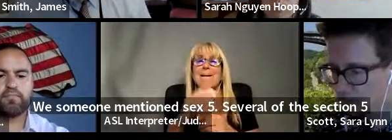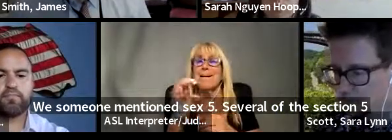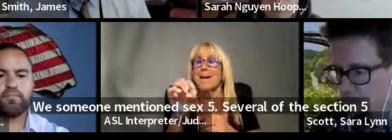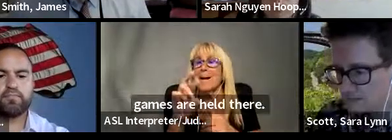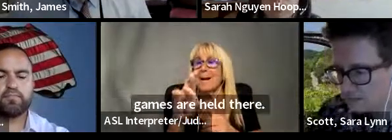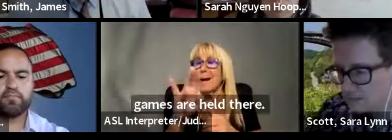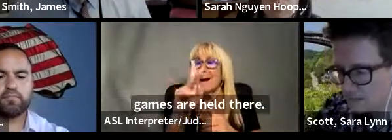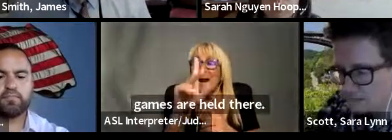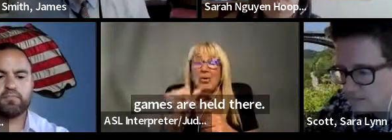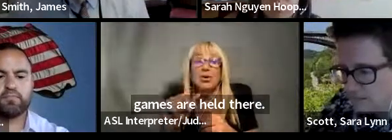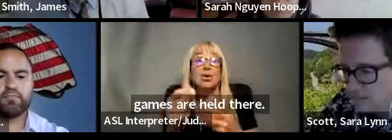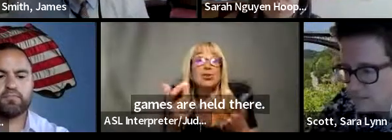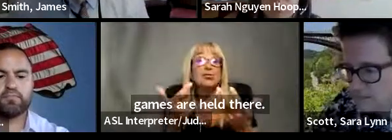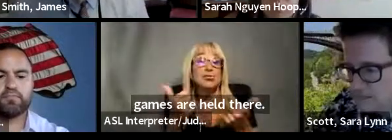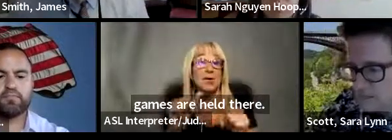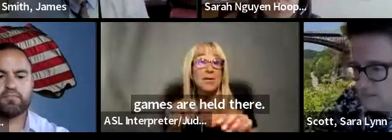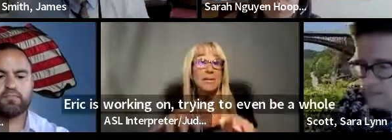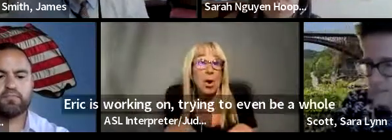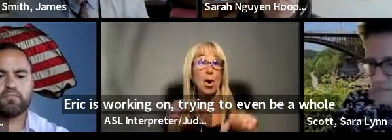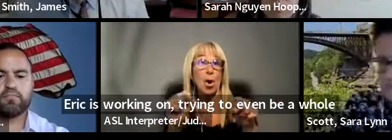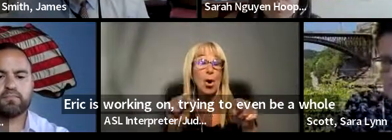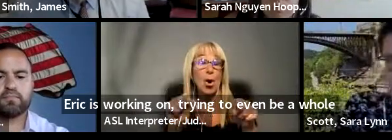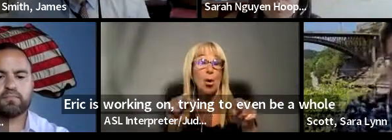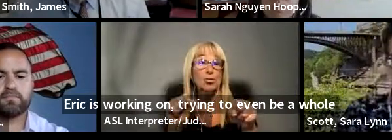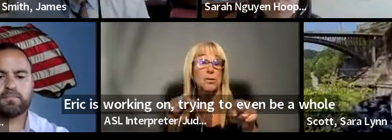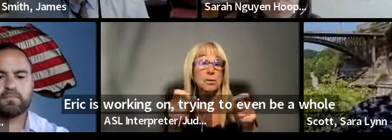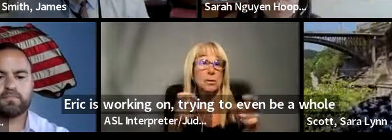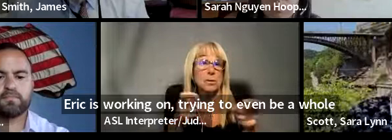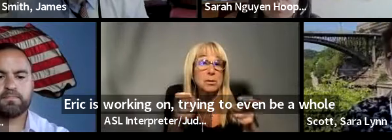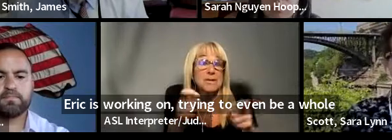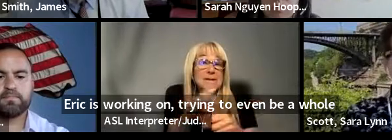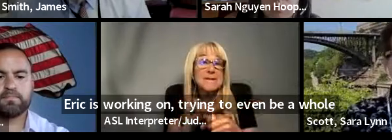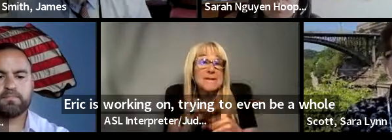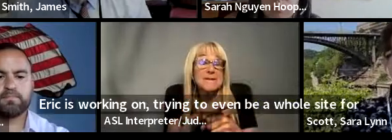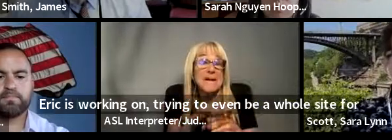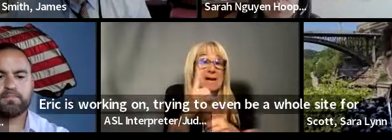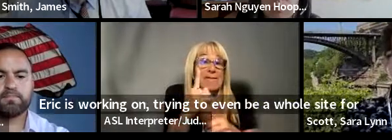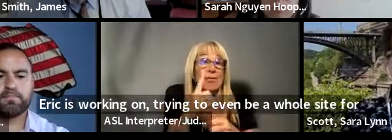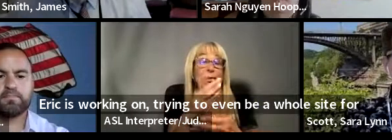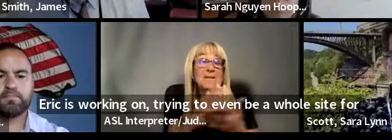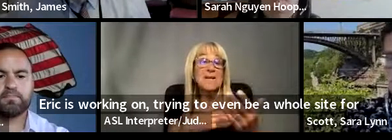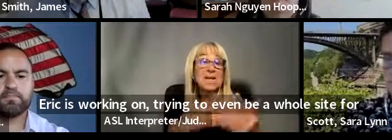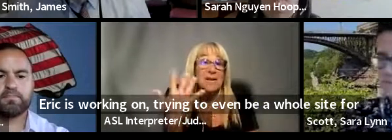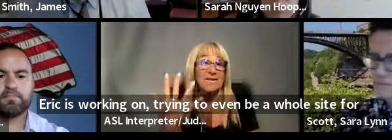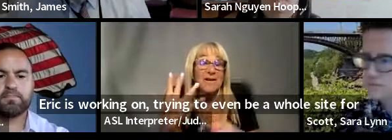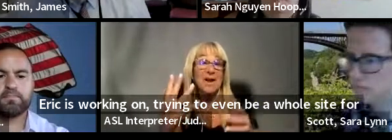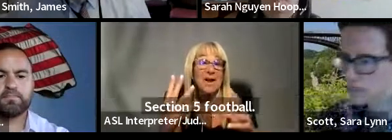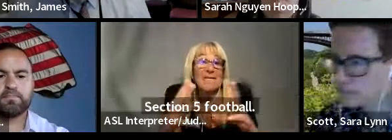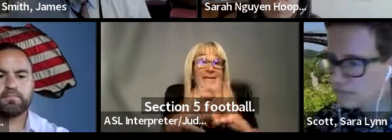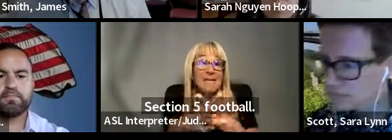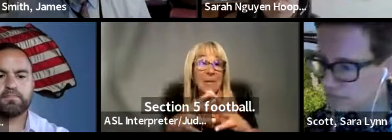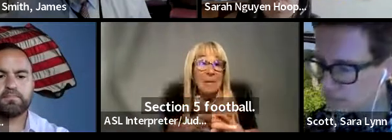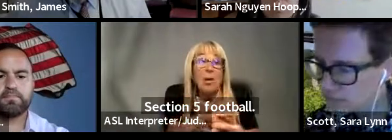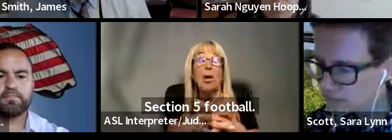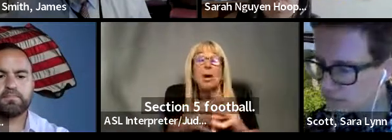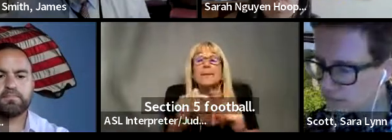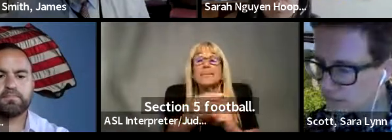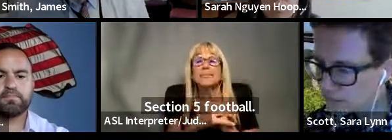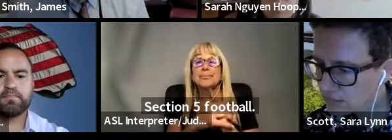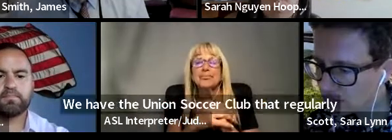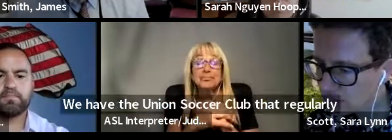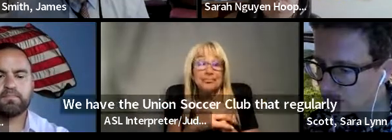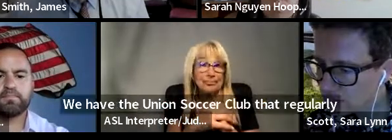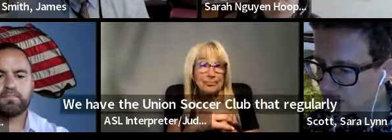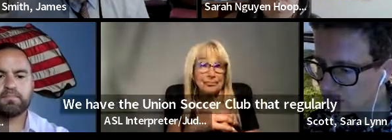be a host site for Section 5 football. We have the Union Soccer Club that regularly plays there.